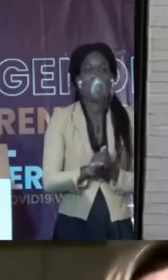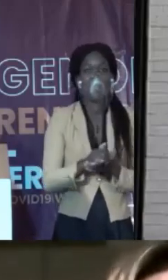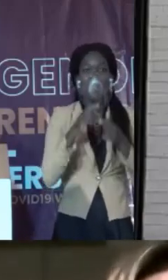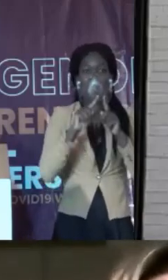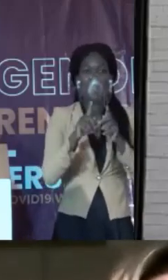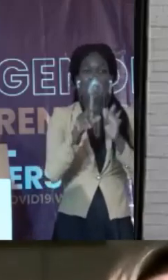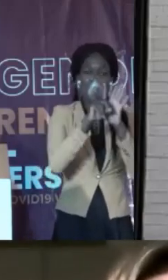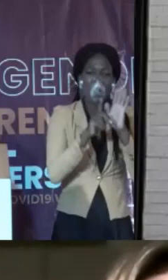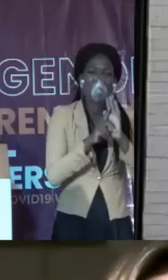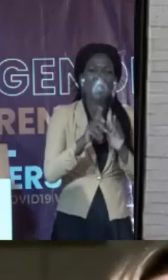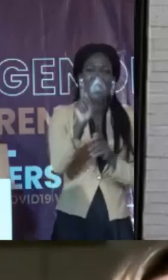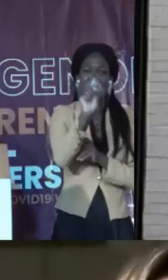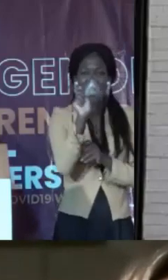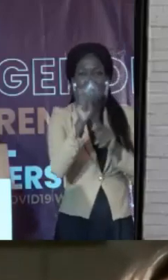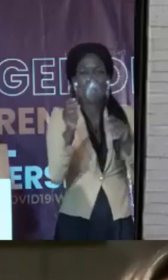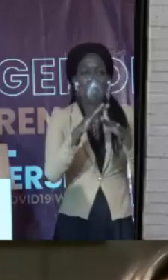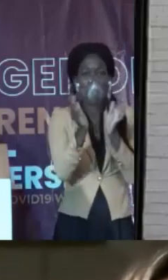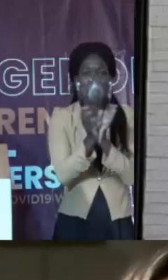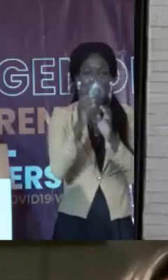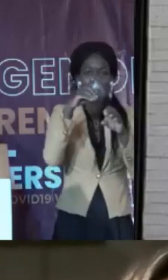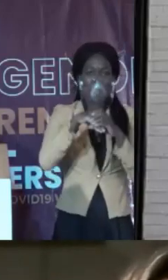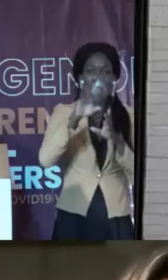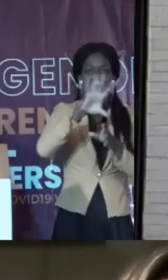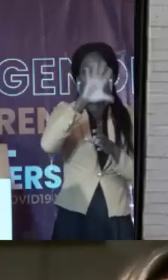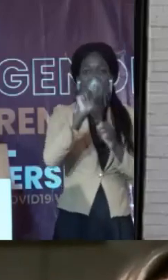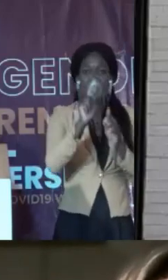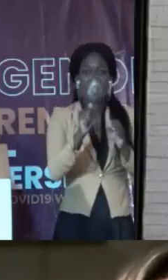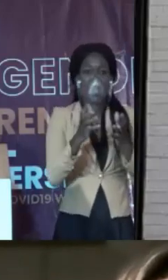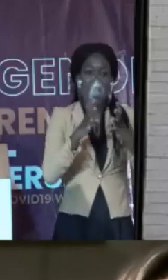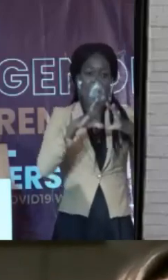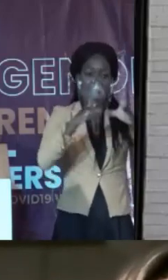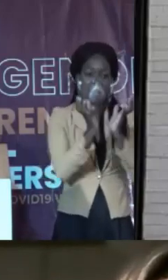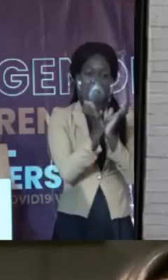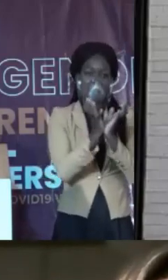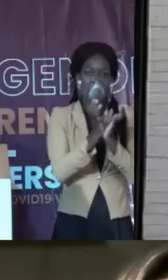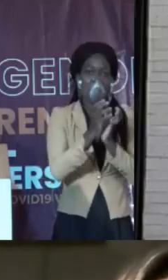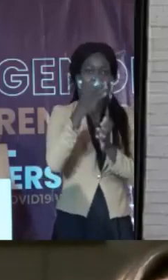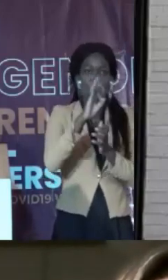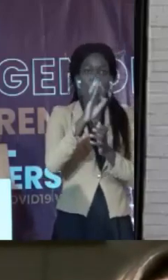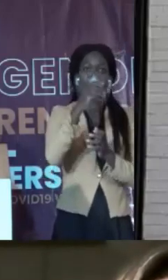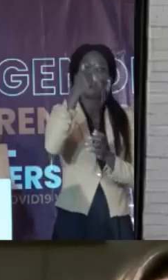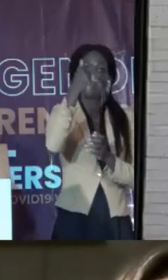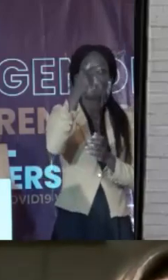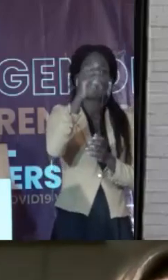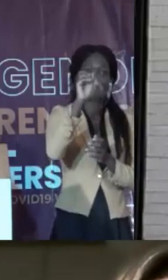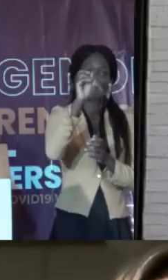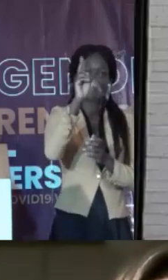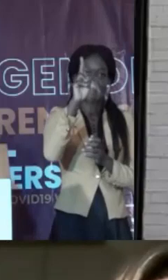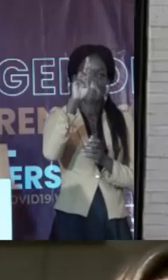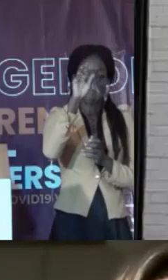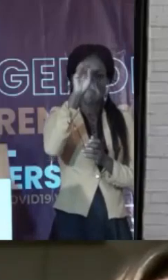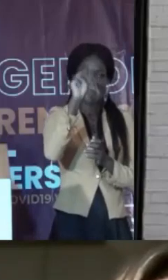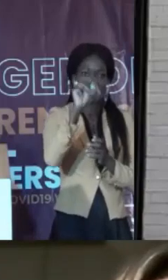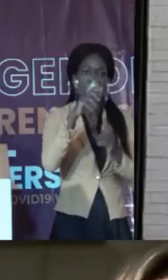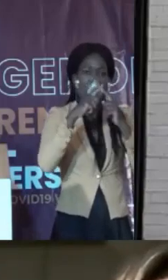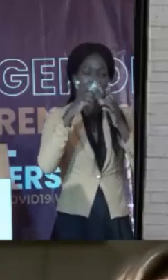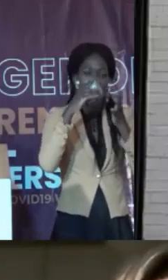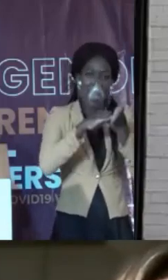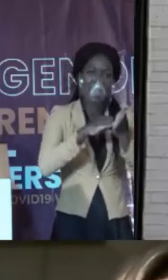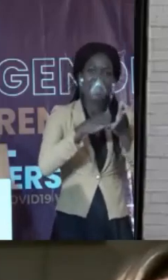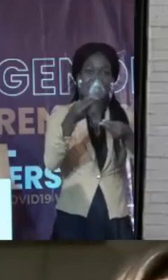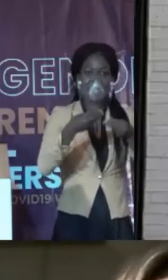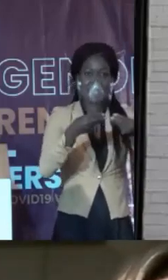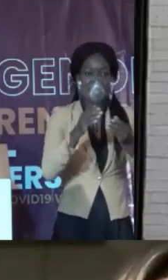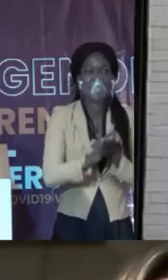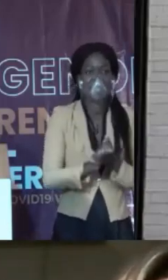committees, including the Africa Council for Tourism and Trade, and she also co-chairs National Agriculture Investment